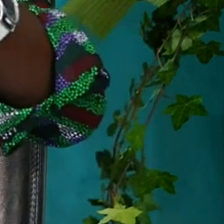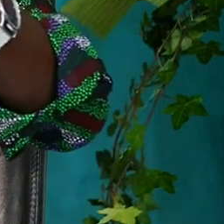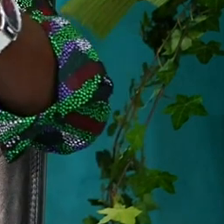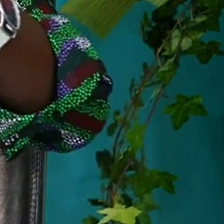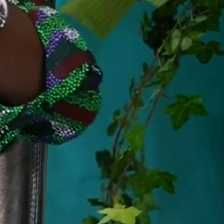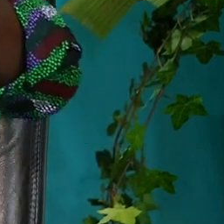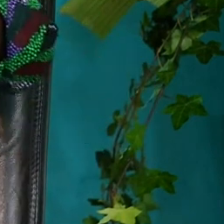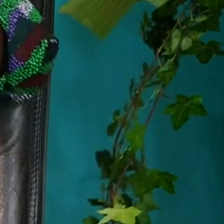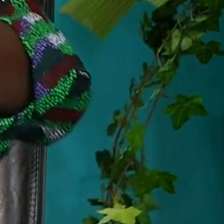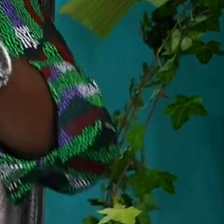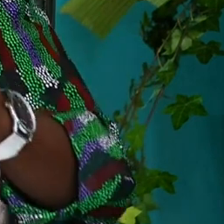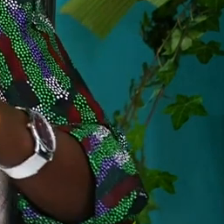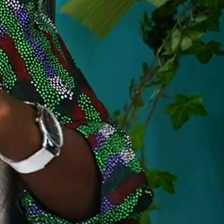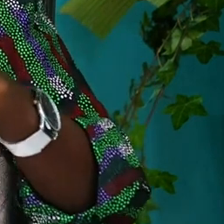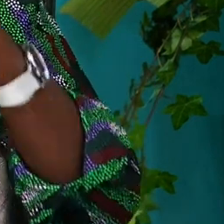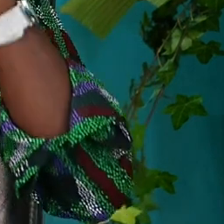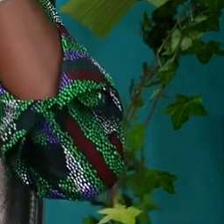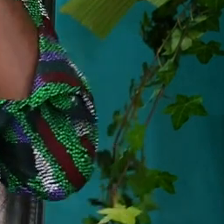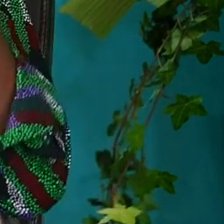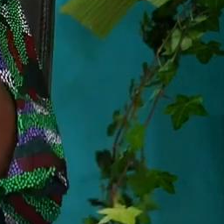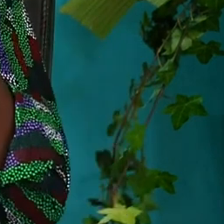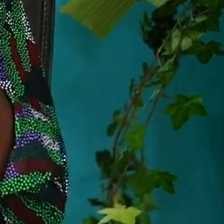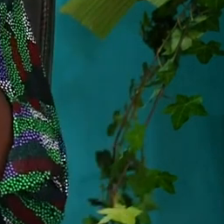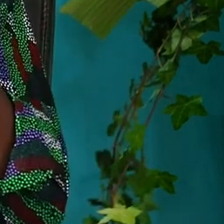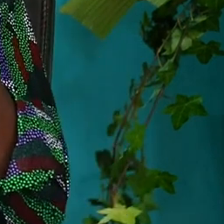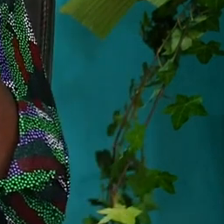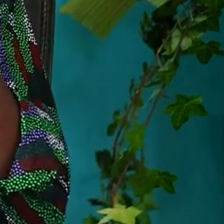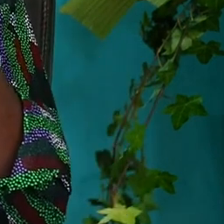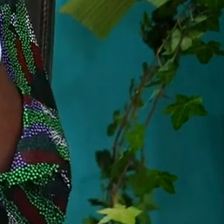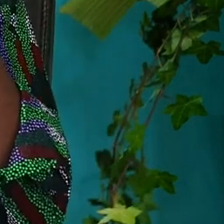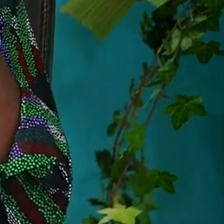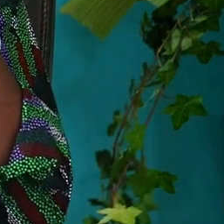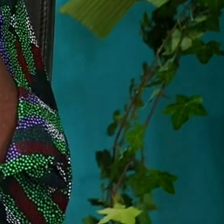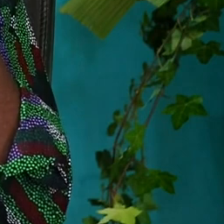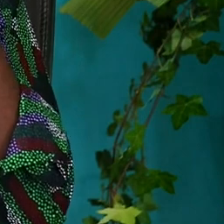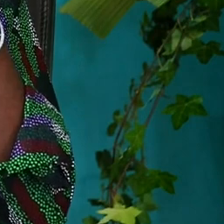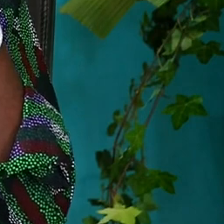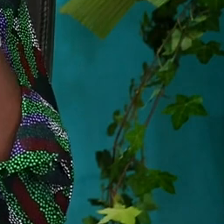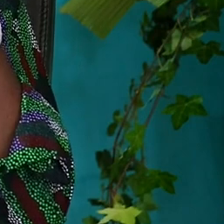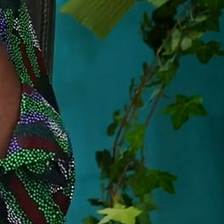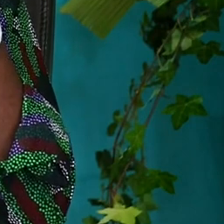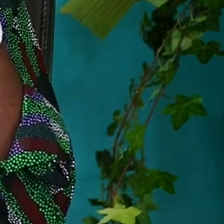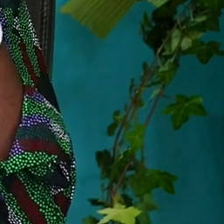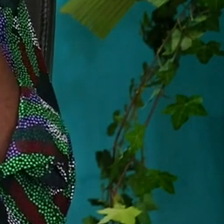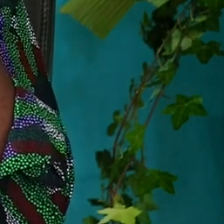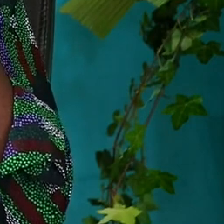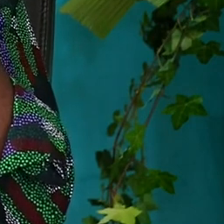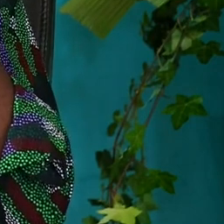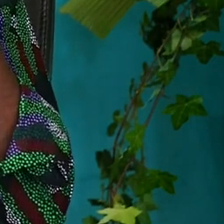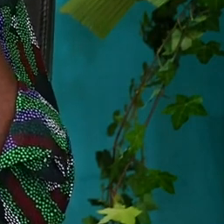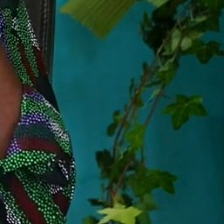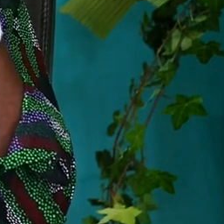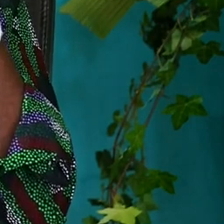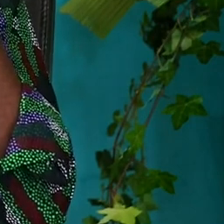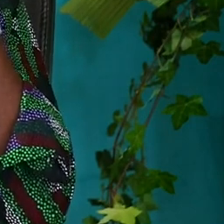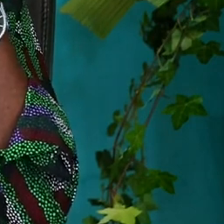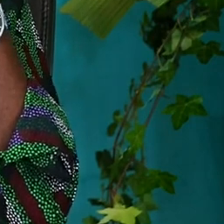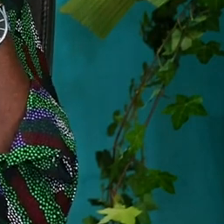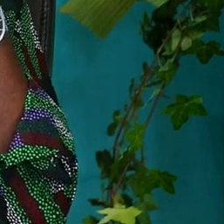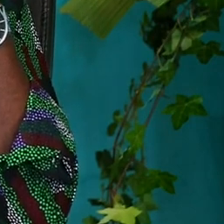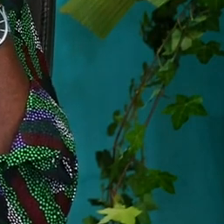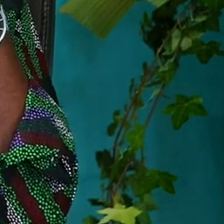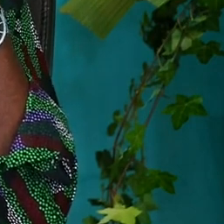her womb, she got her joy. Indeed. And I think it's the same way. Like, Hannah was what? She was direct. And I find this